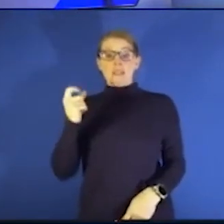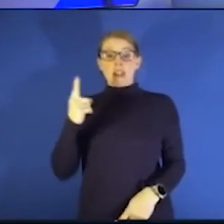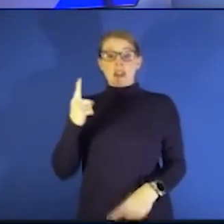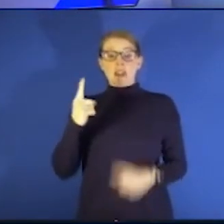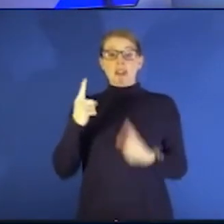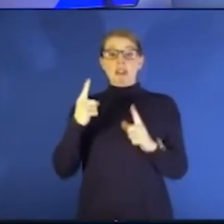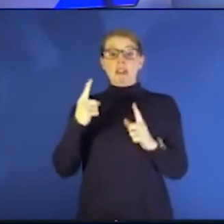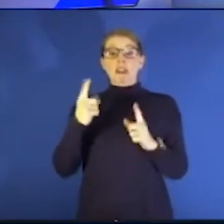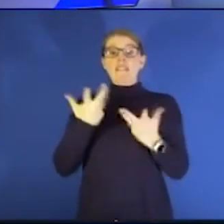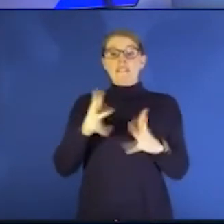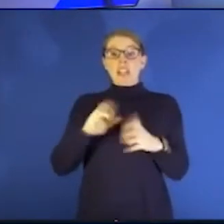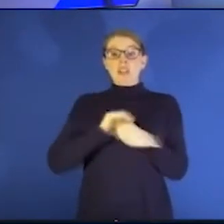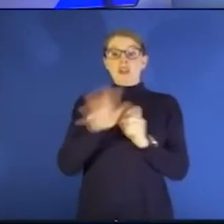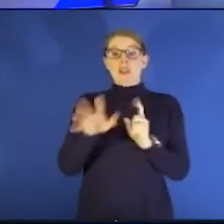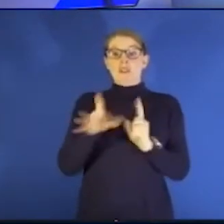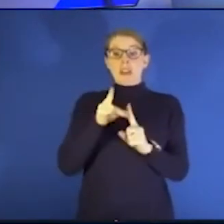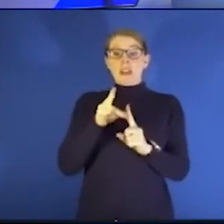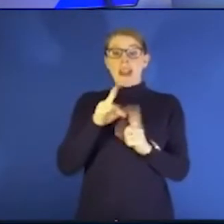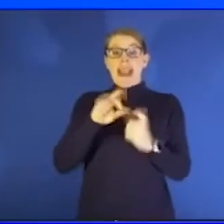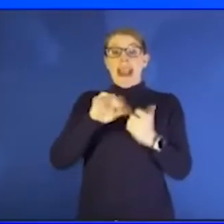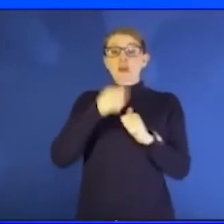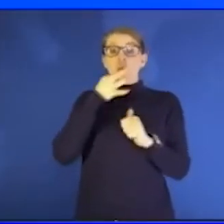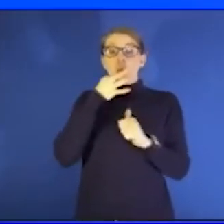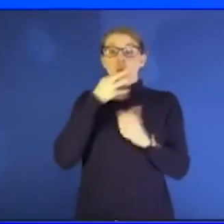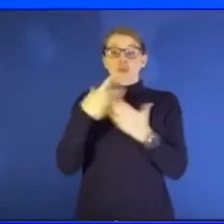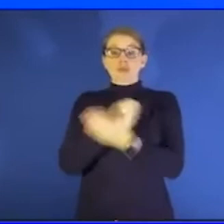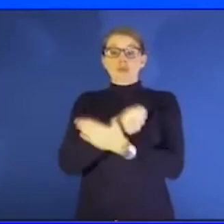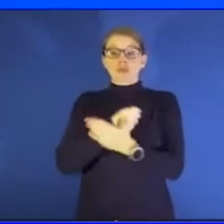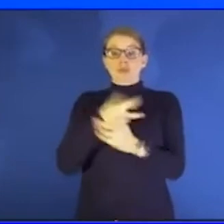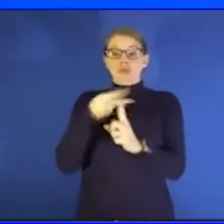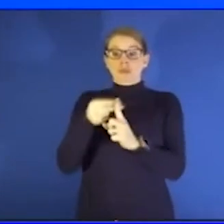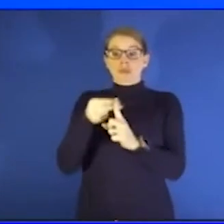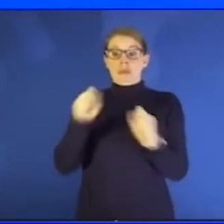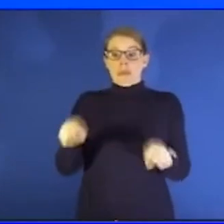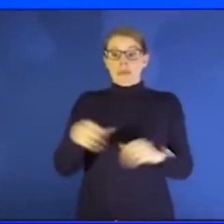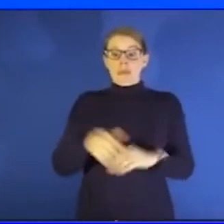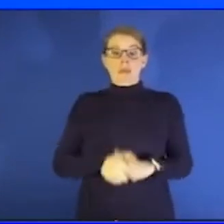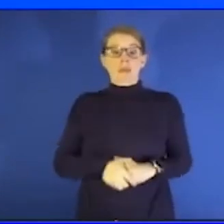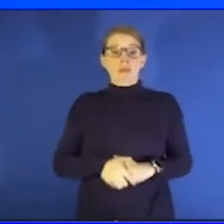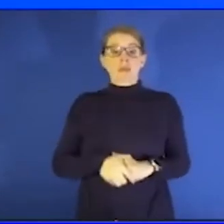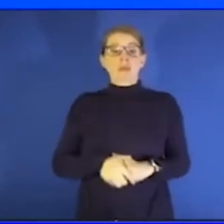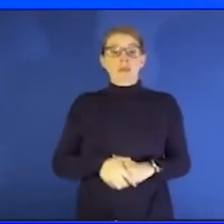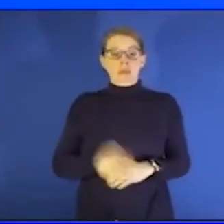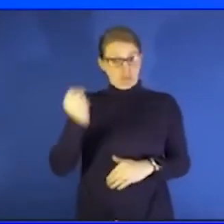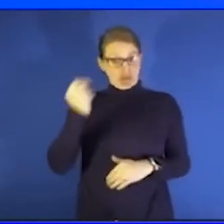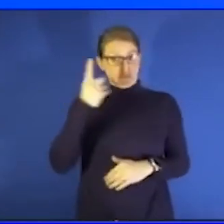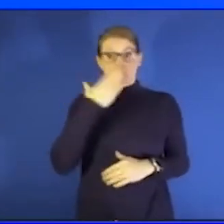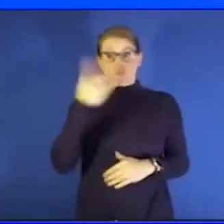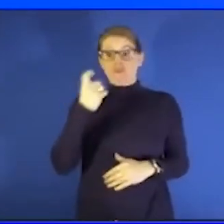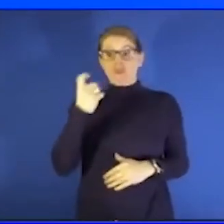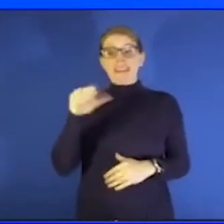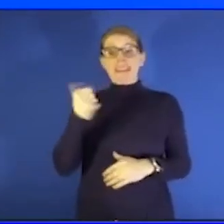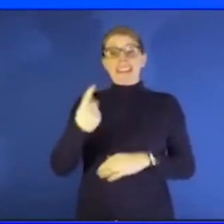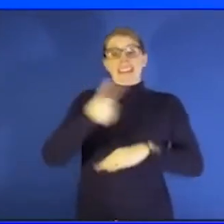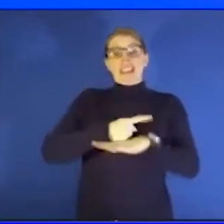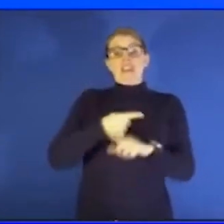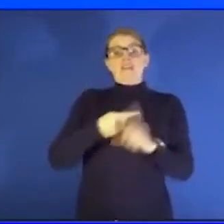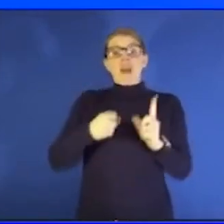COVID? Great question. So, what we've said from the very beginning is 10 days from that